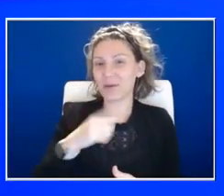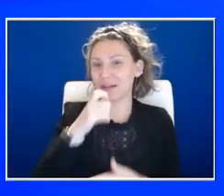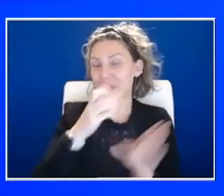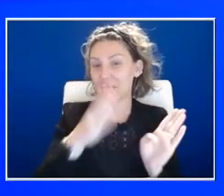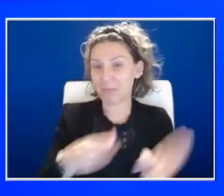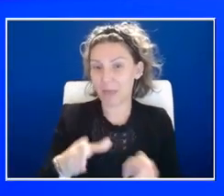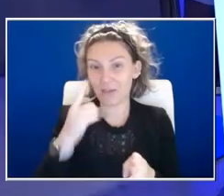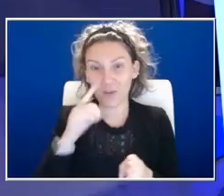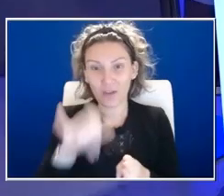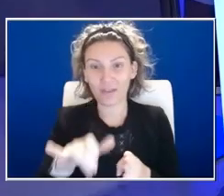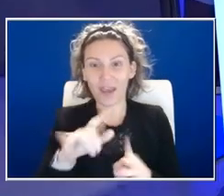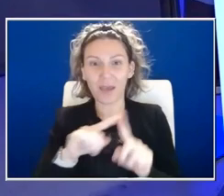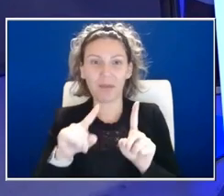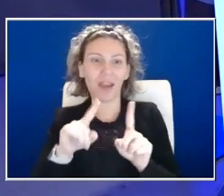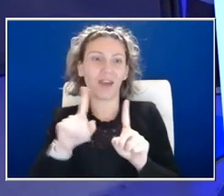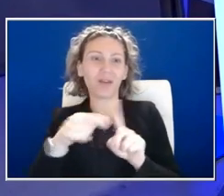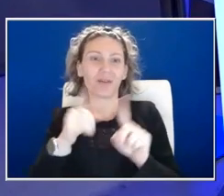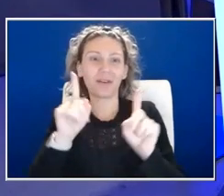to vacation.